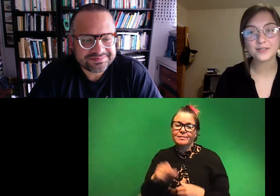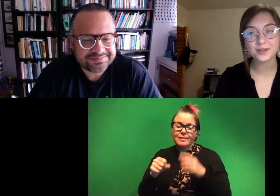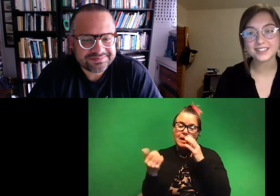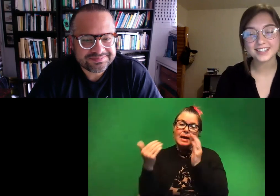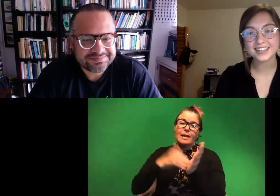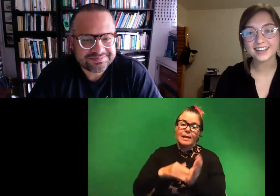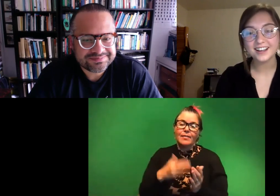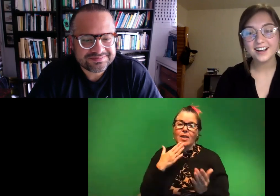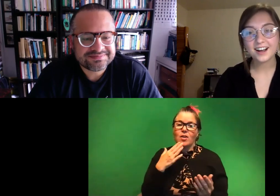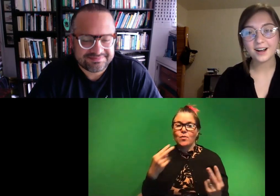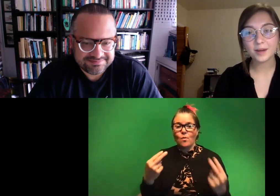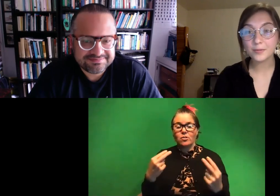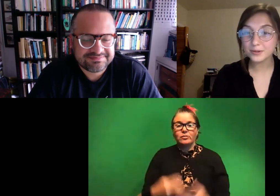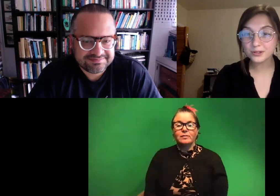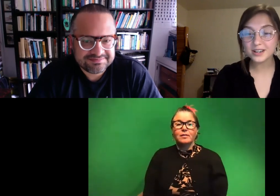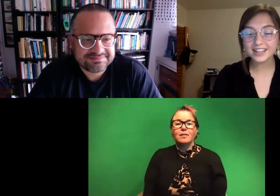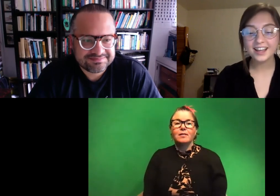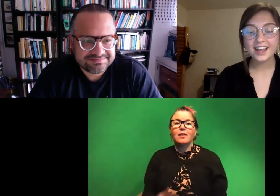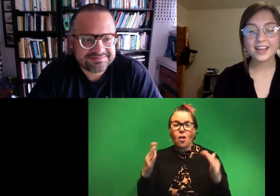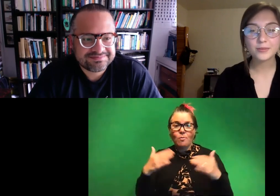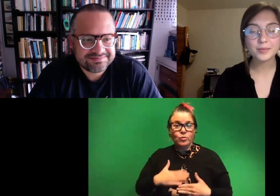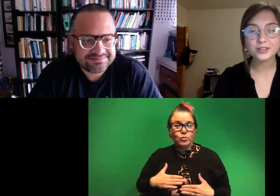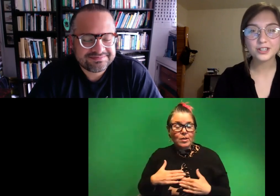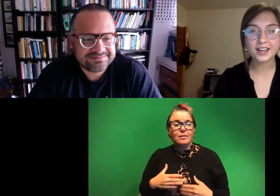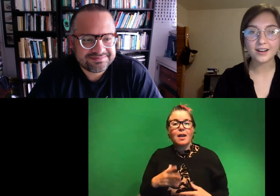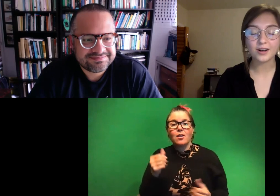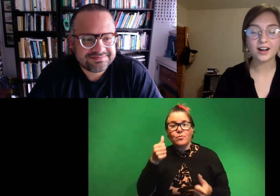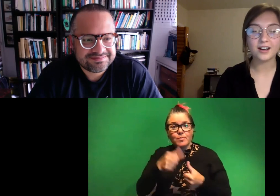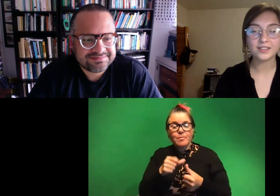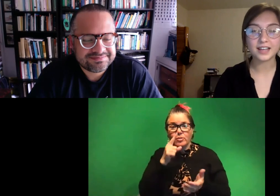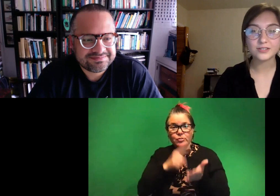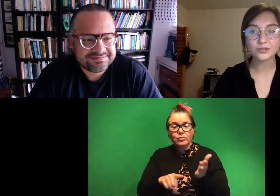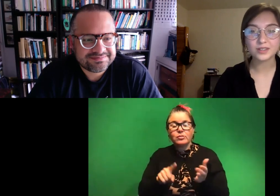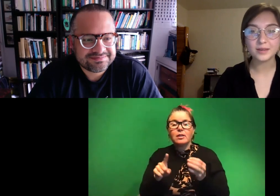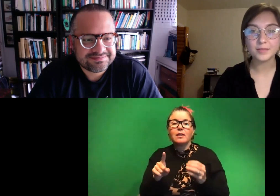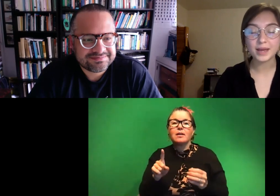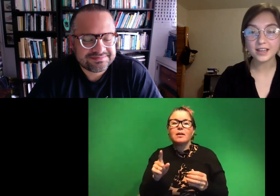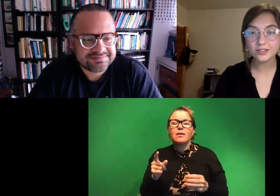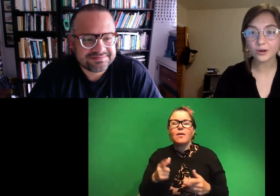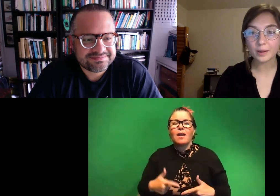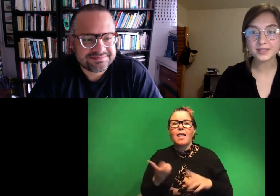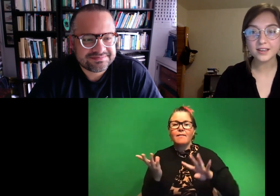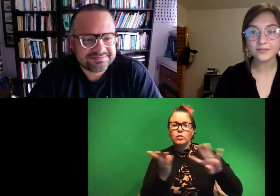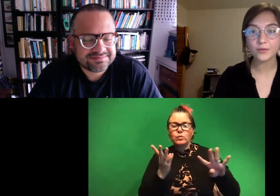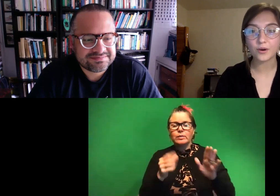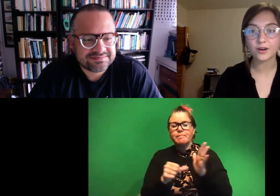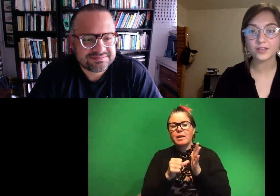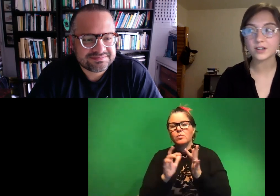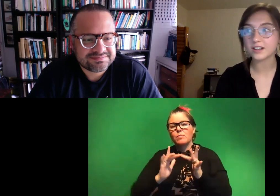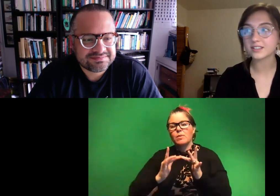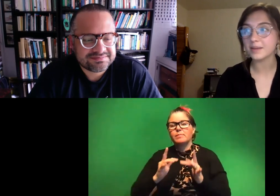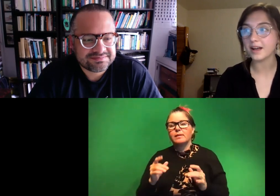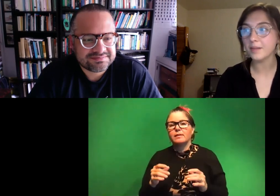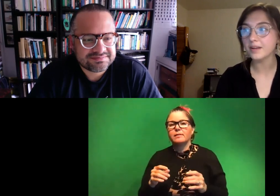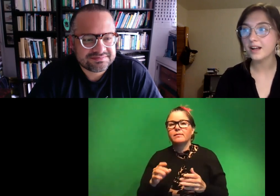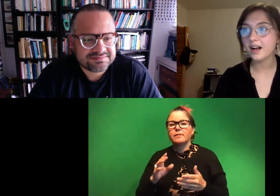you for everyone attending. I hope you enjoyed it. And remember to check out the live stream page on our website for the